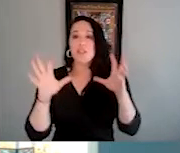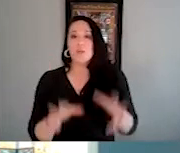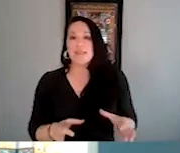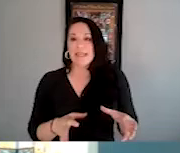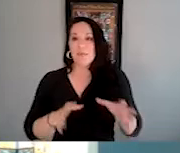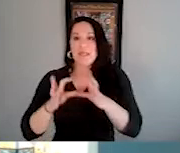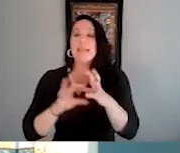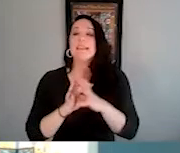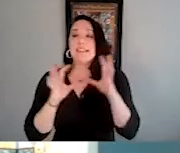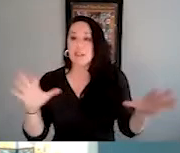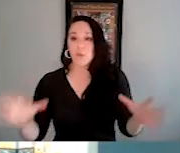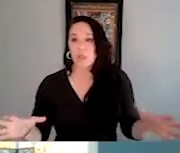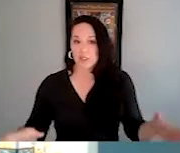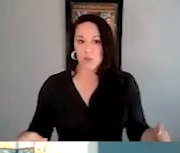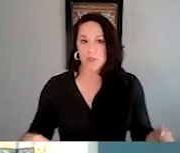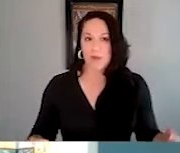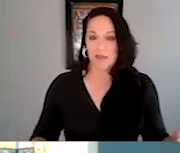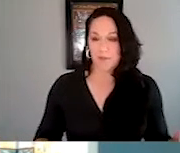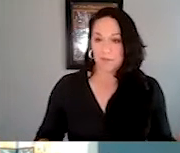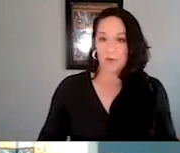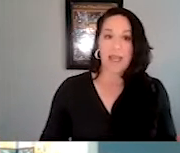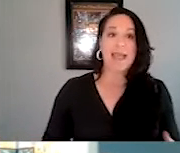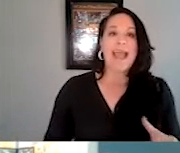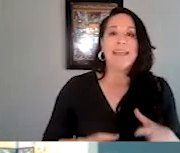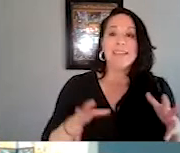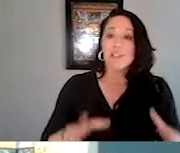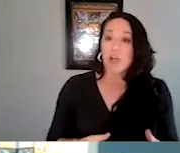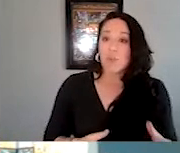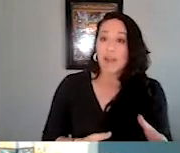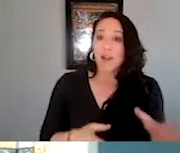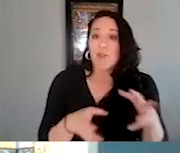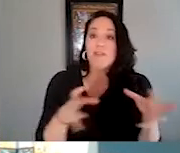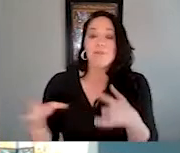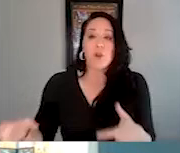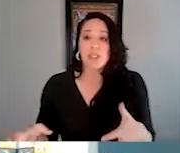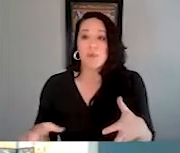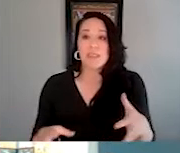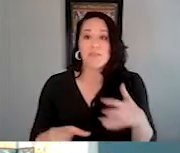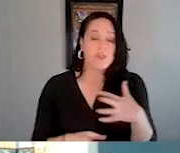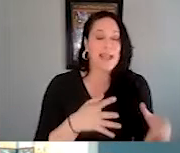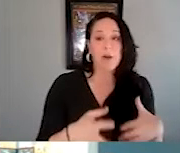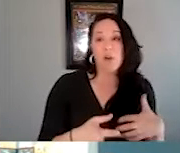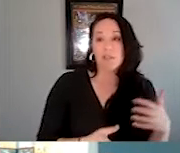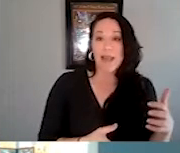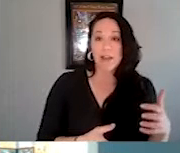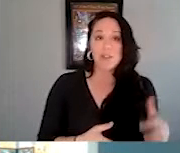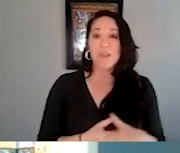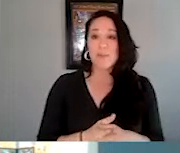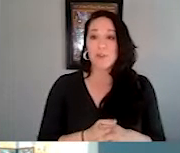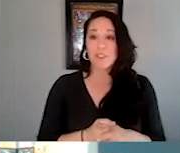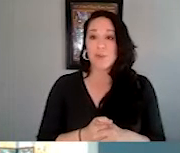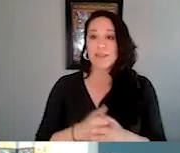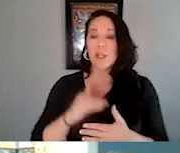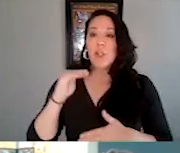not only do you get data, but they get to see the real issue on the ground level. Okay. And this is also where a lot of times you're already doing this for things like alcohol and tobacco.